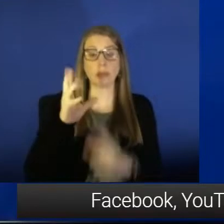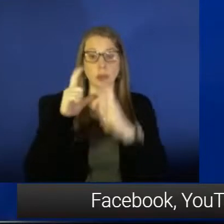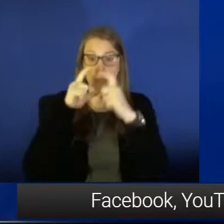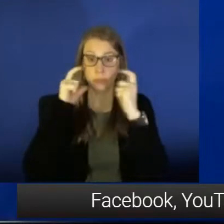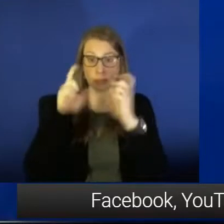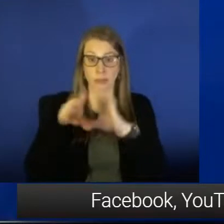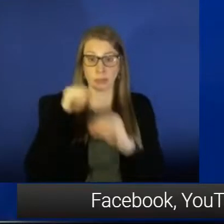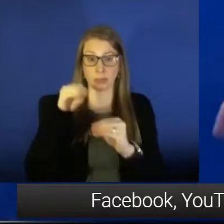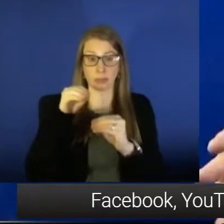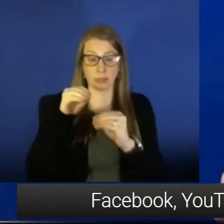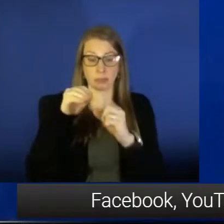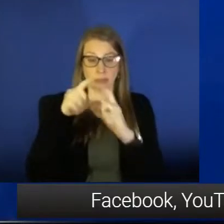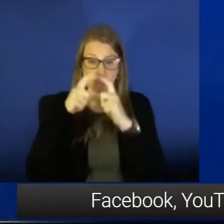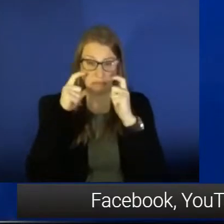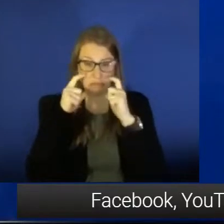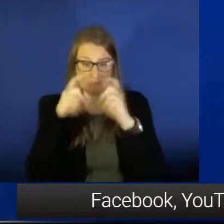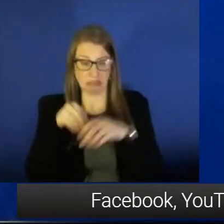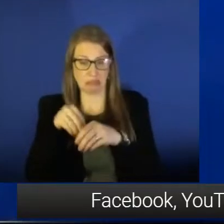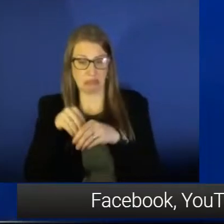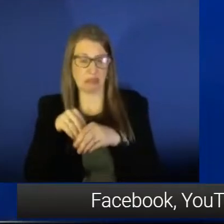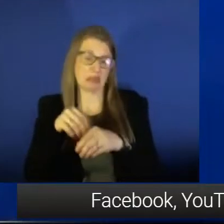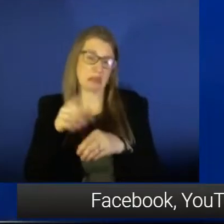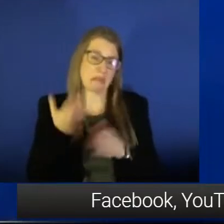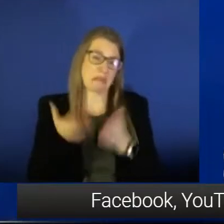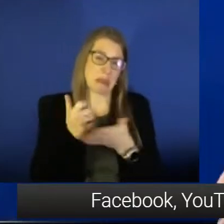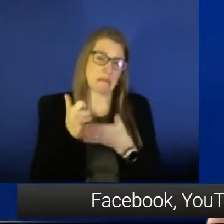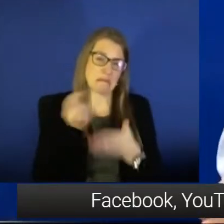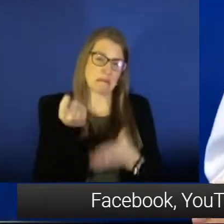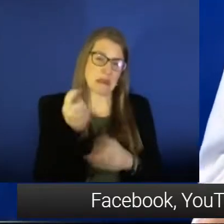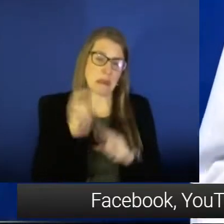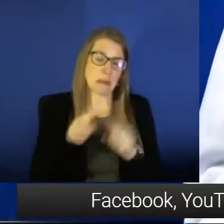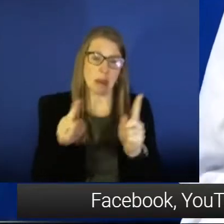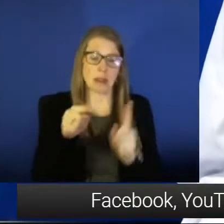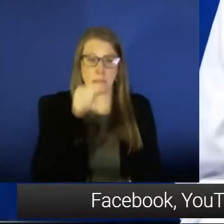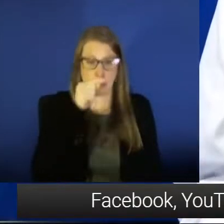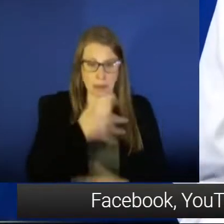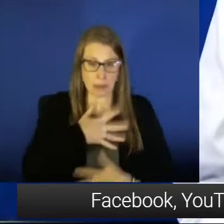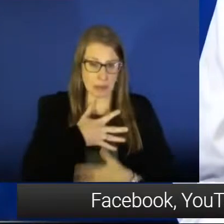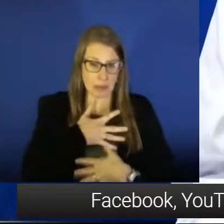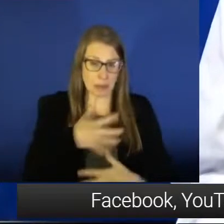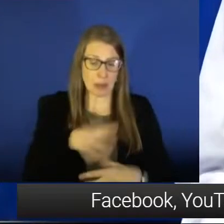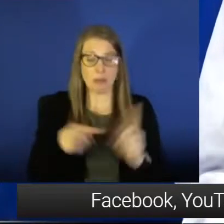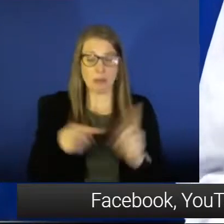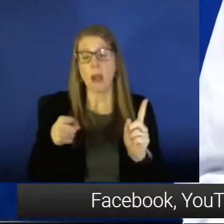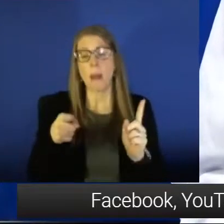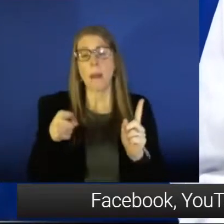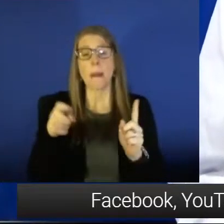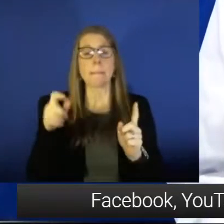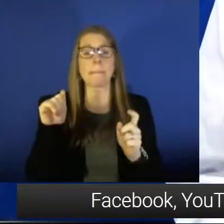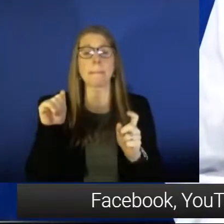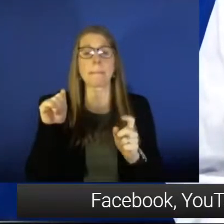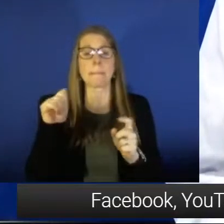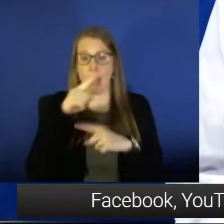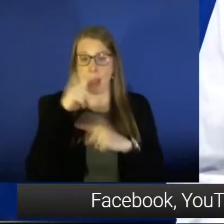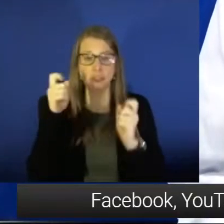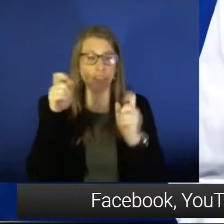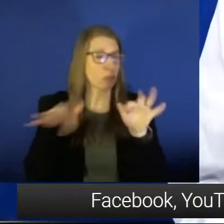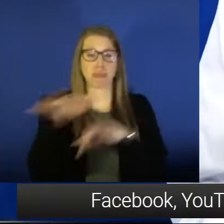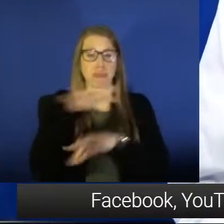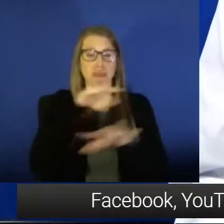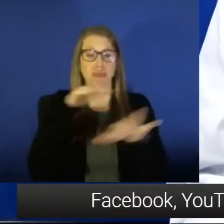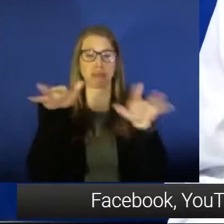made a little bit of difference. But the reality is the sneeze and wheezing caused by all the allergens in the air man,